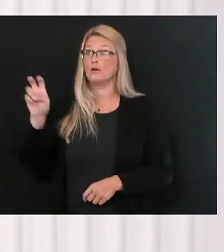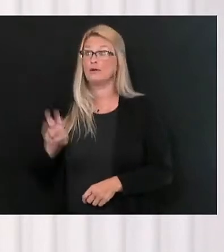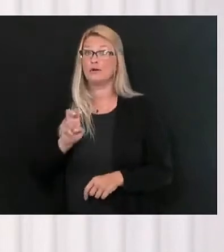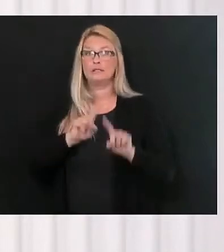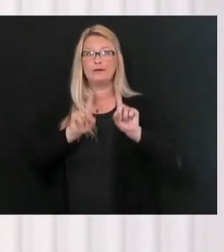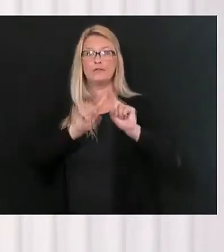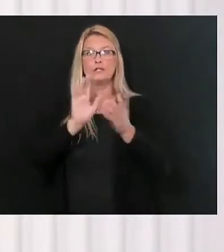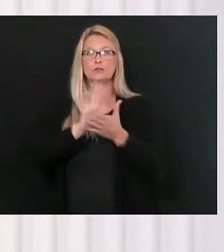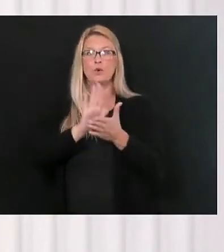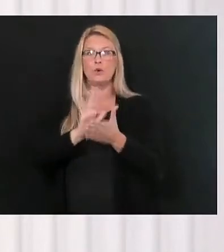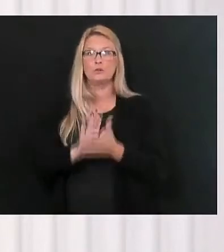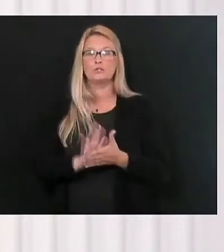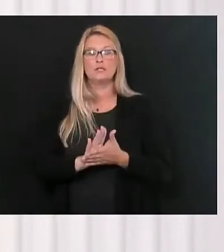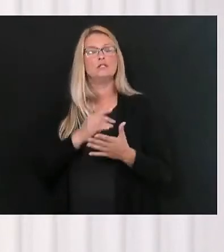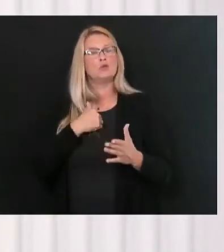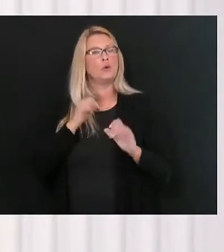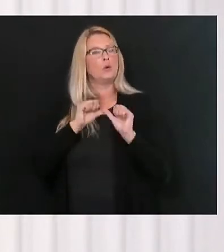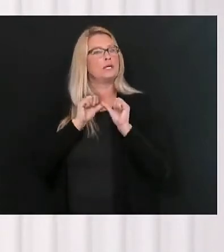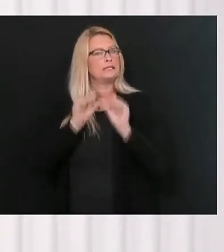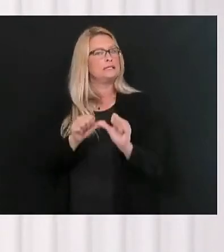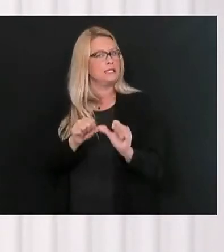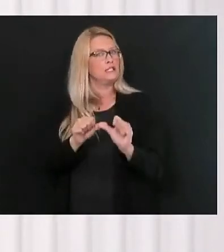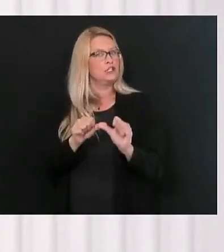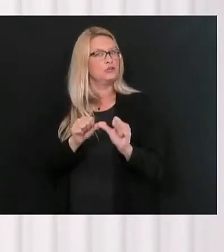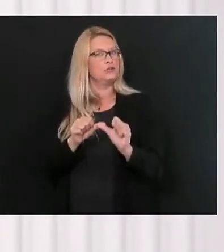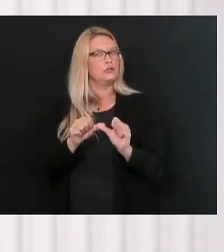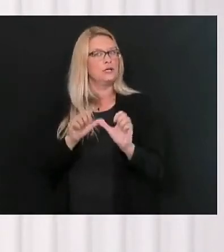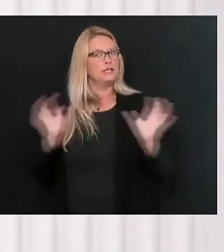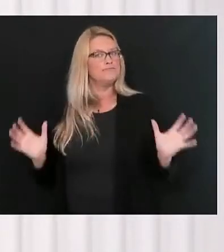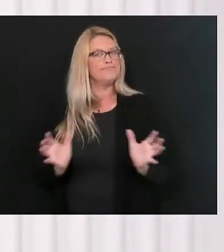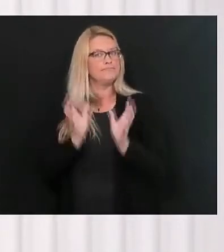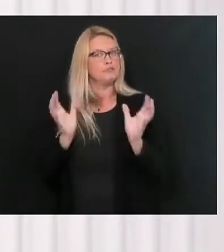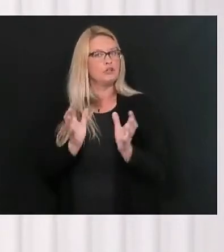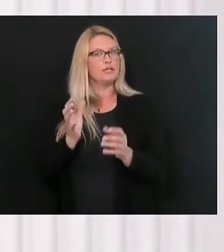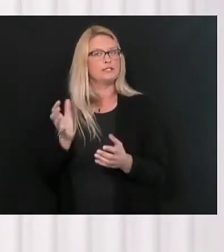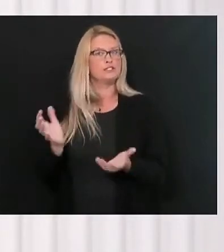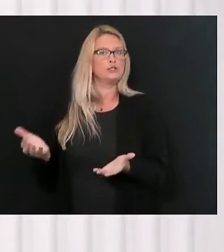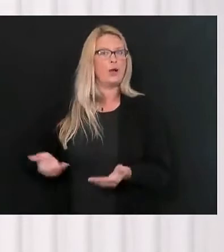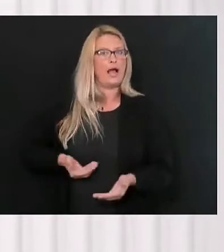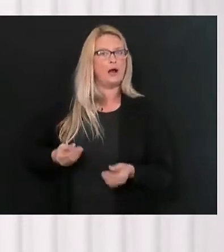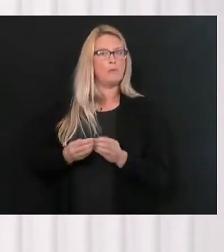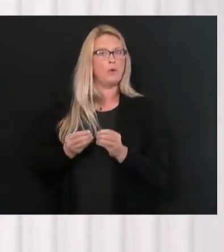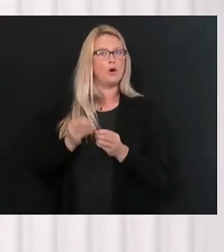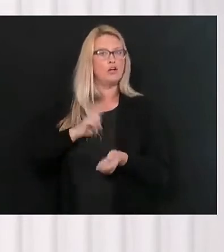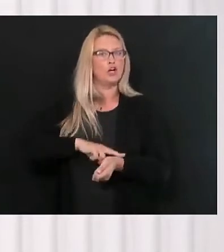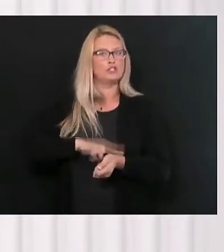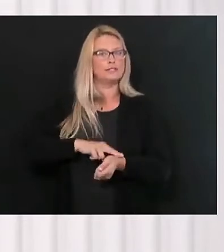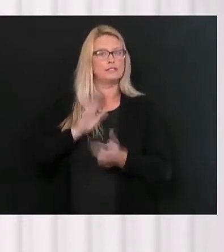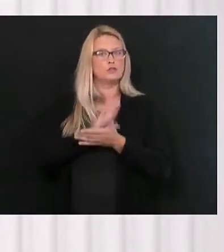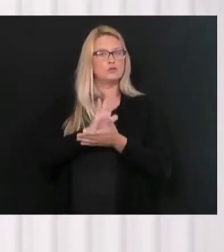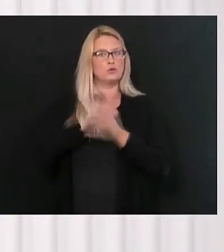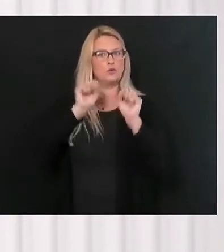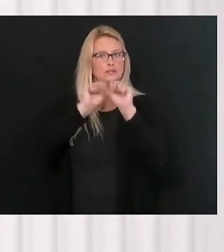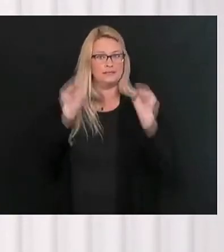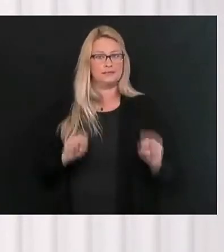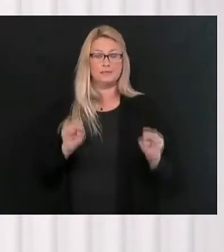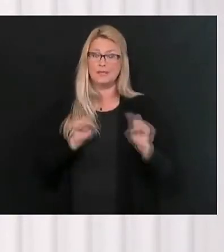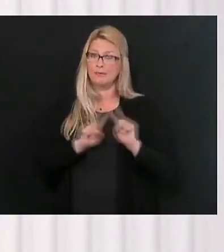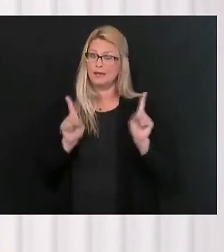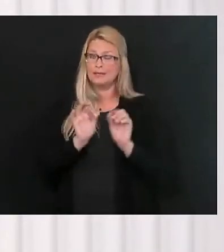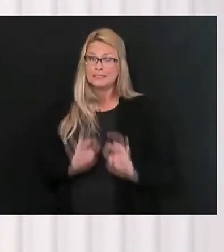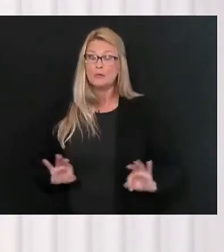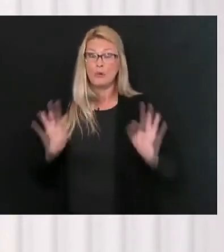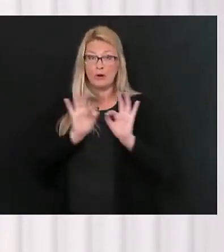issue, and we're going to continue, Governor, to do everything we can to push getting more and more school nurses into our system. But I do think it was important for us to